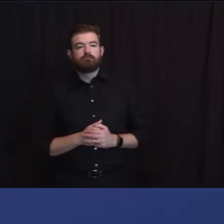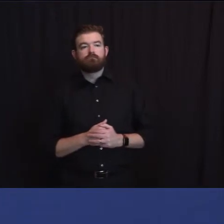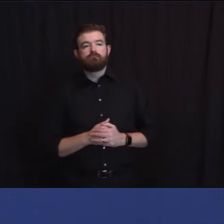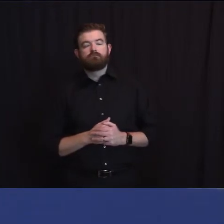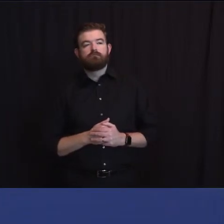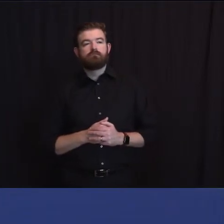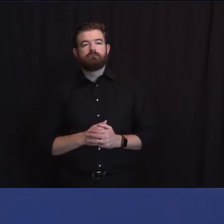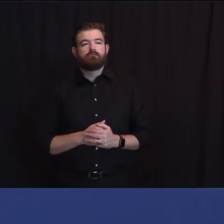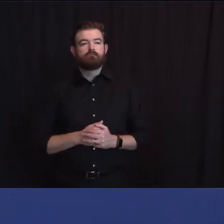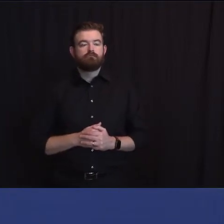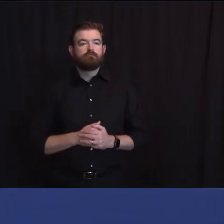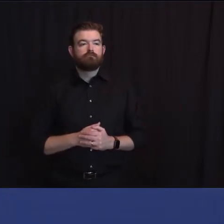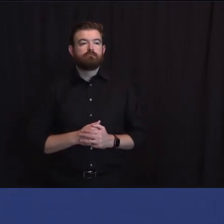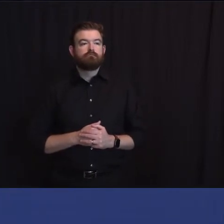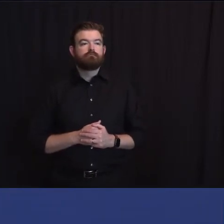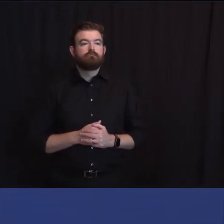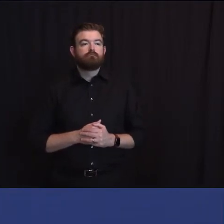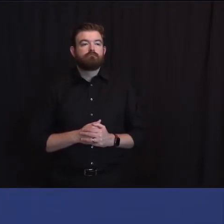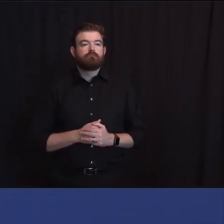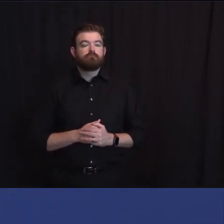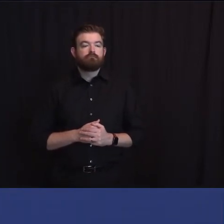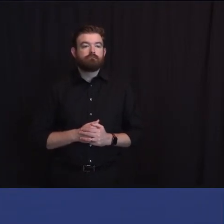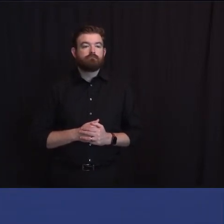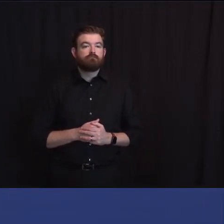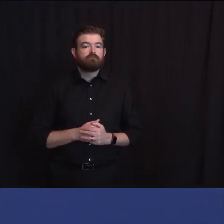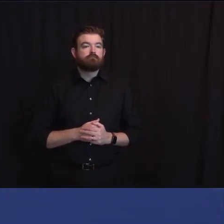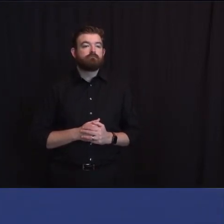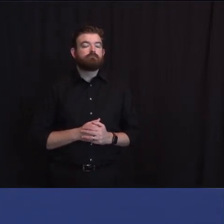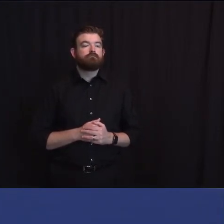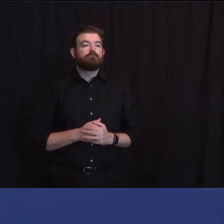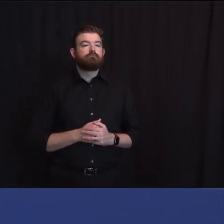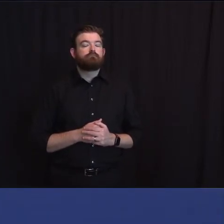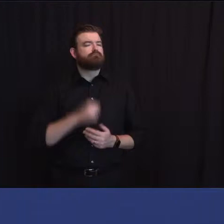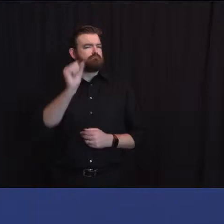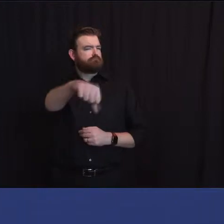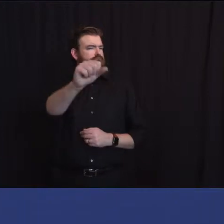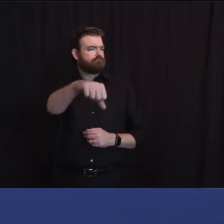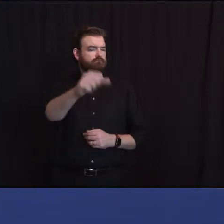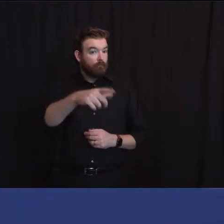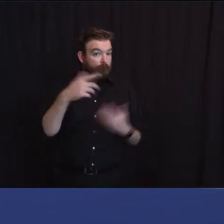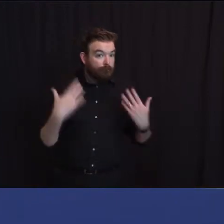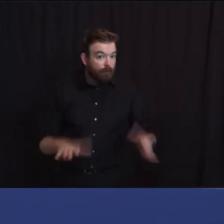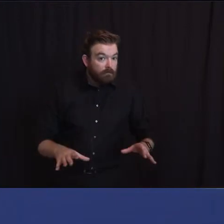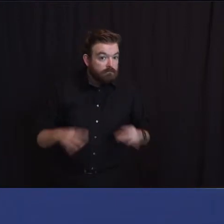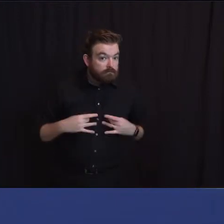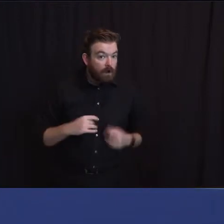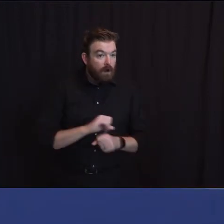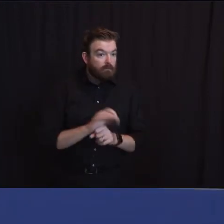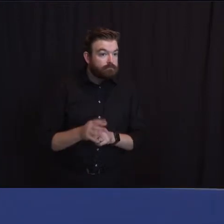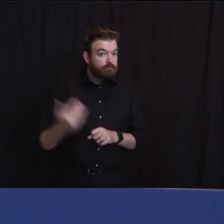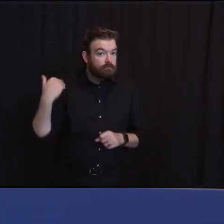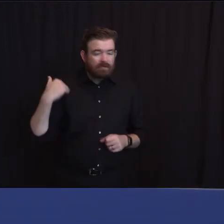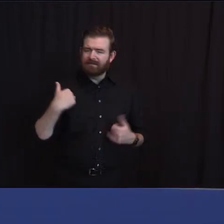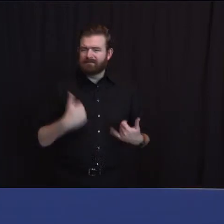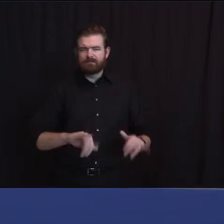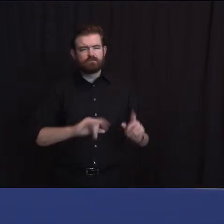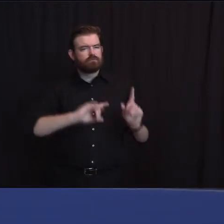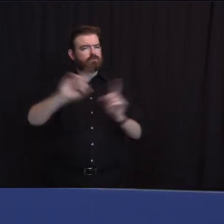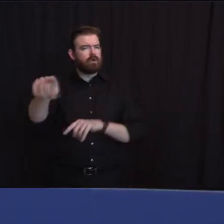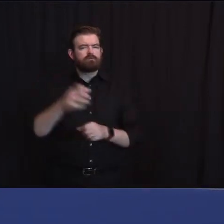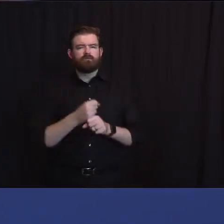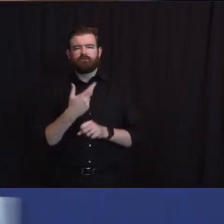should still get vaccinated. They say 90 days after you're symptom-free. Eddie, anything you want to add to any of the